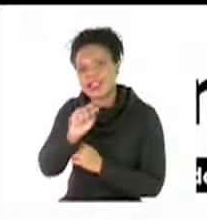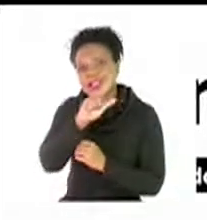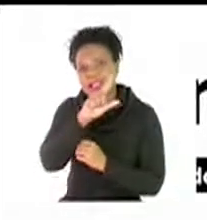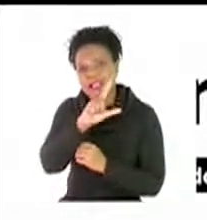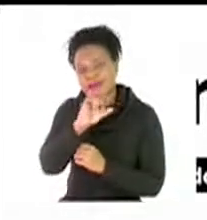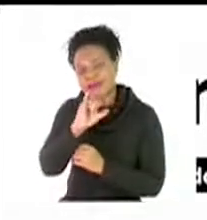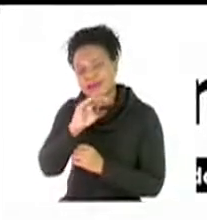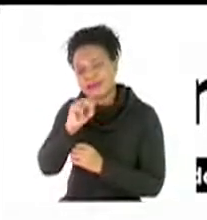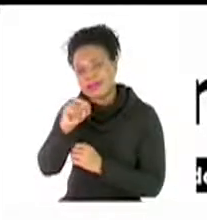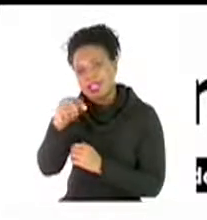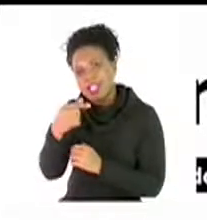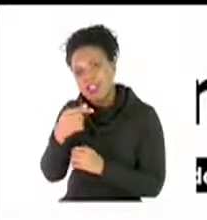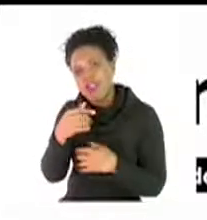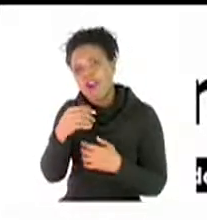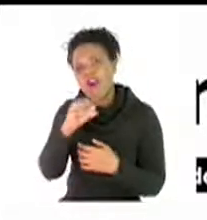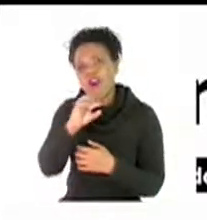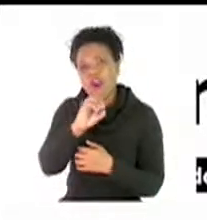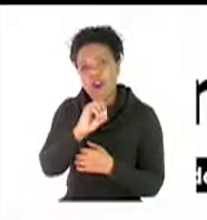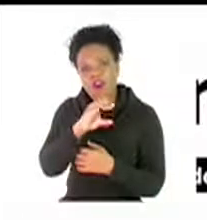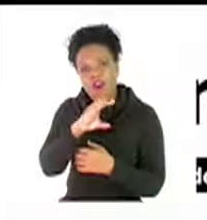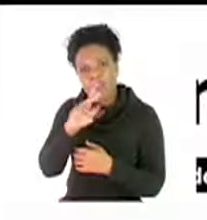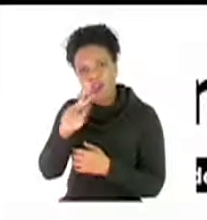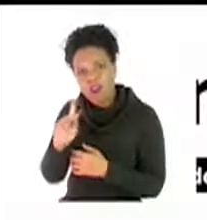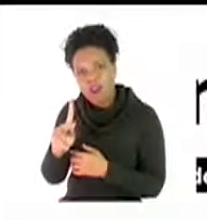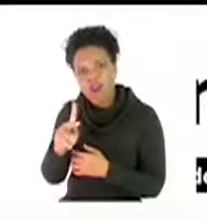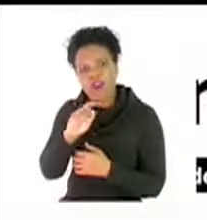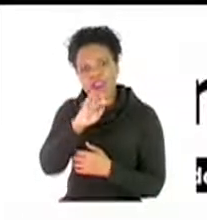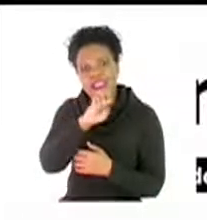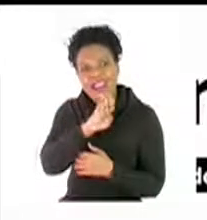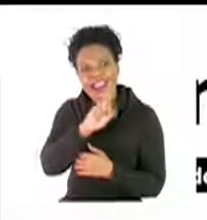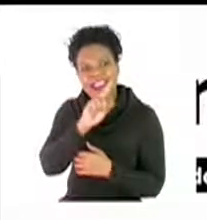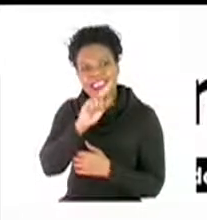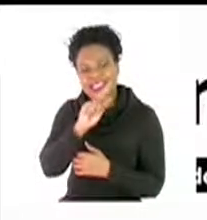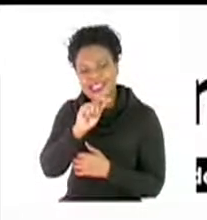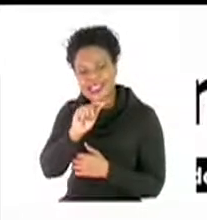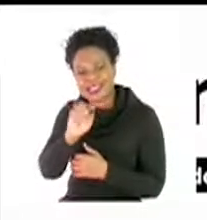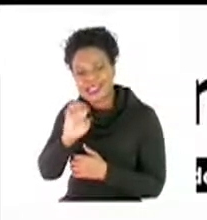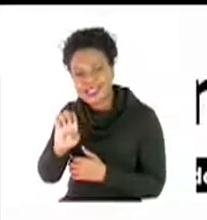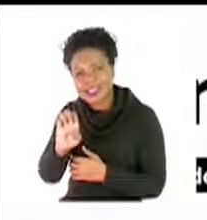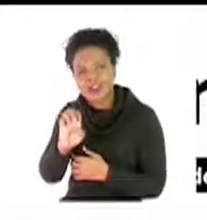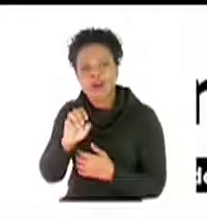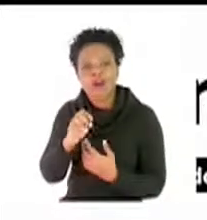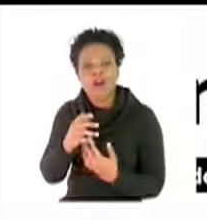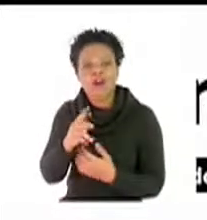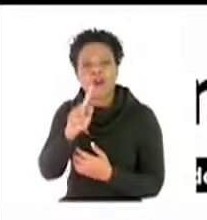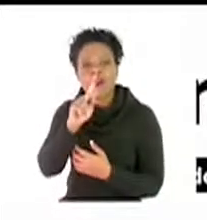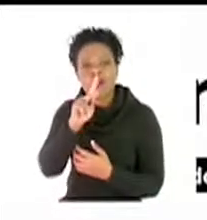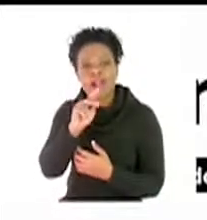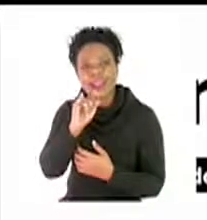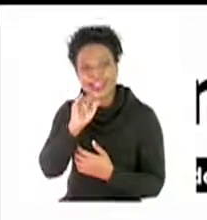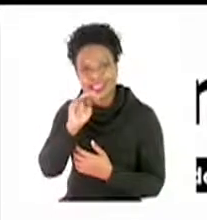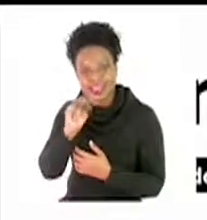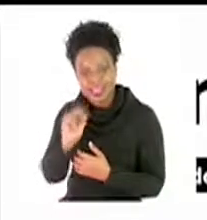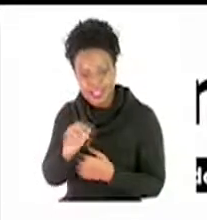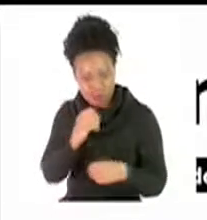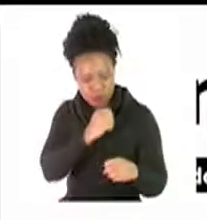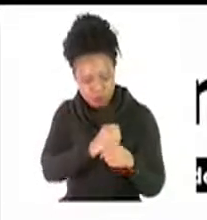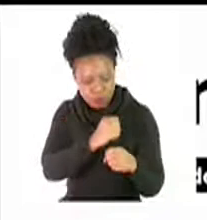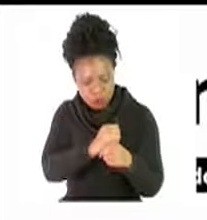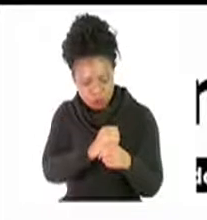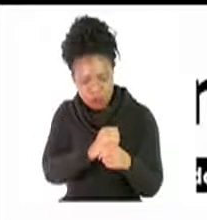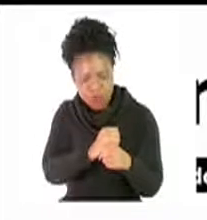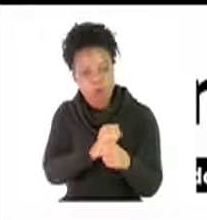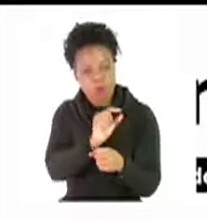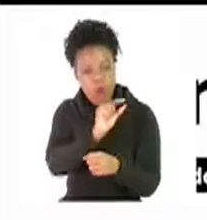E-T-T-E, and K-I-N to the root word. Now, we are